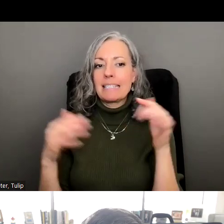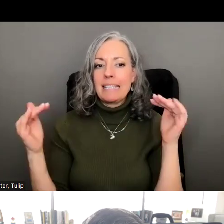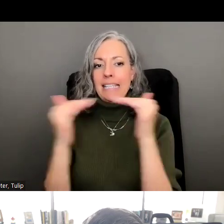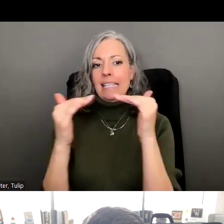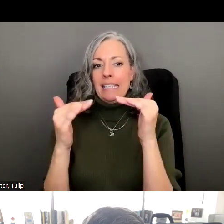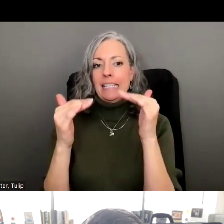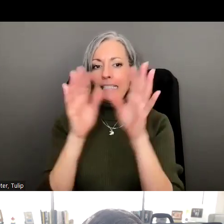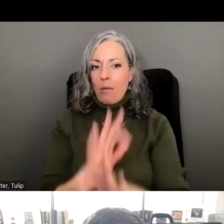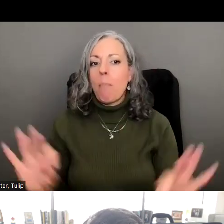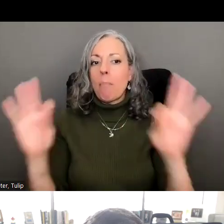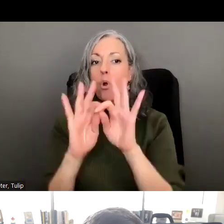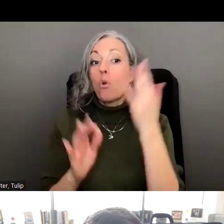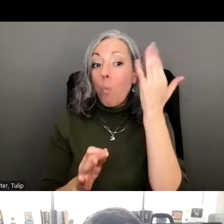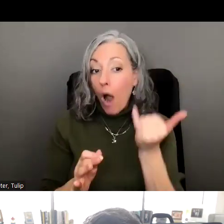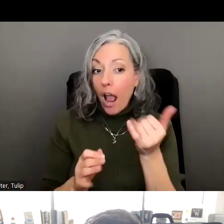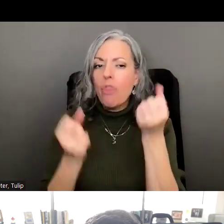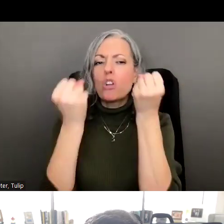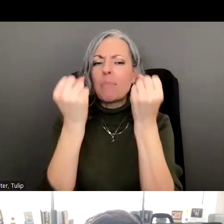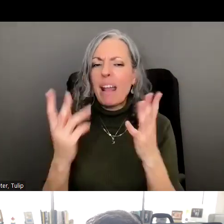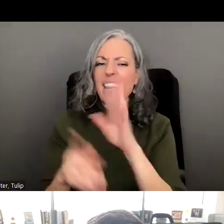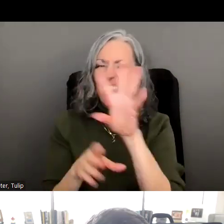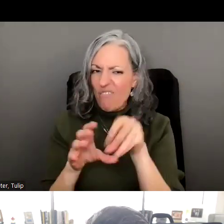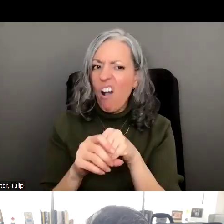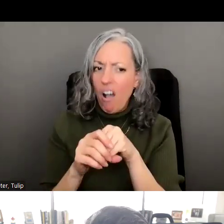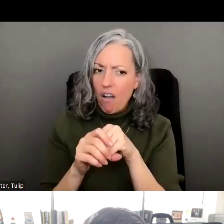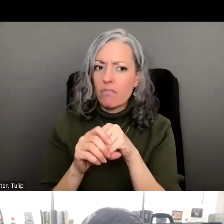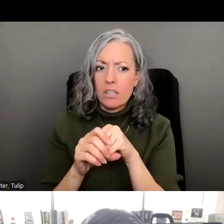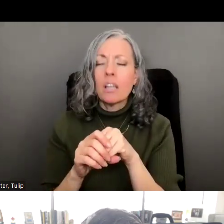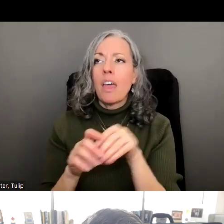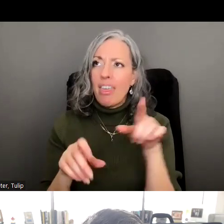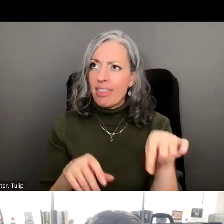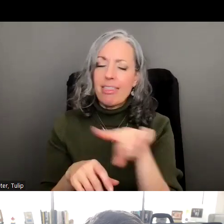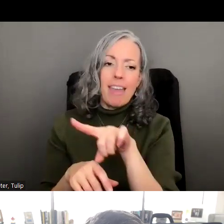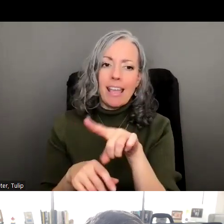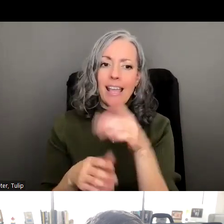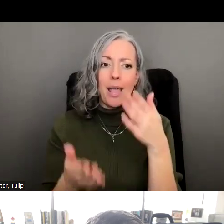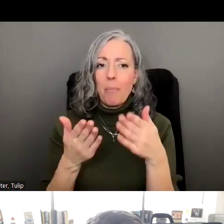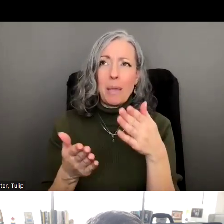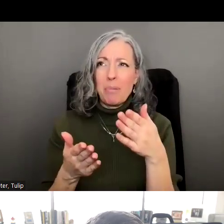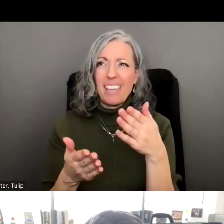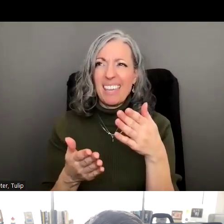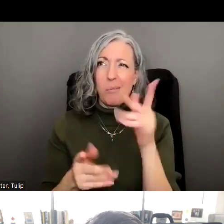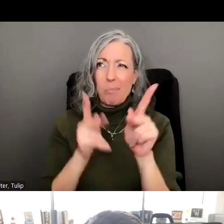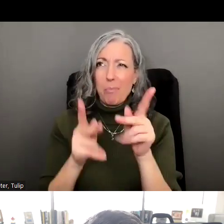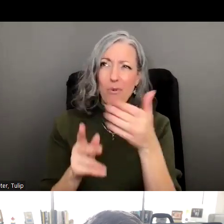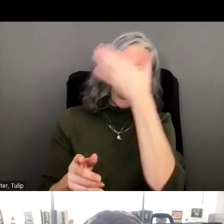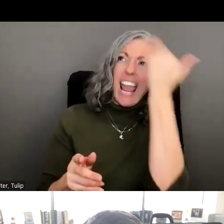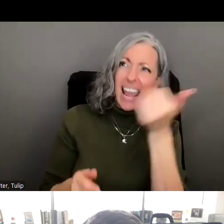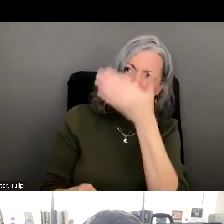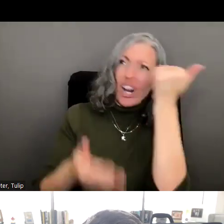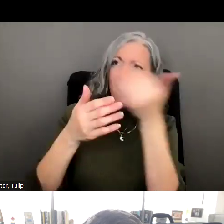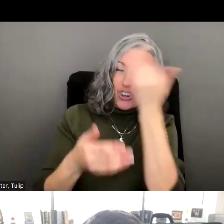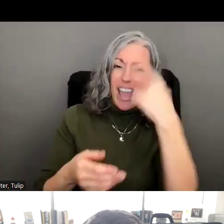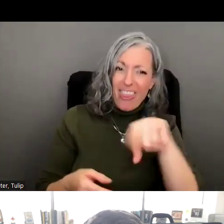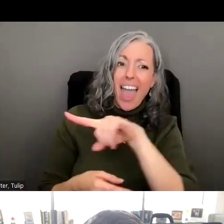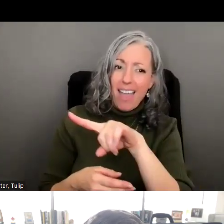that there are many individuals who are perhaps in that forgotten middle, as well as